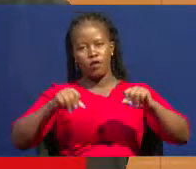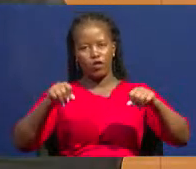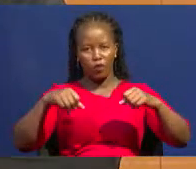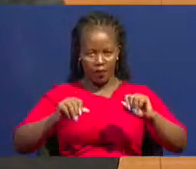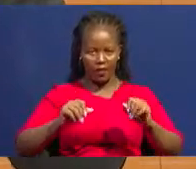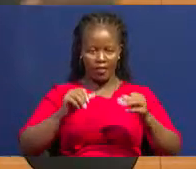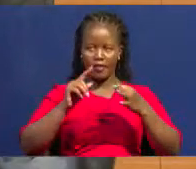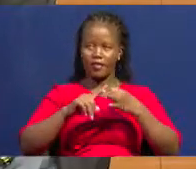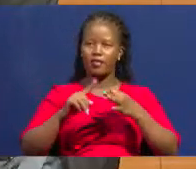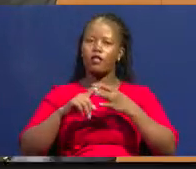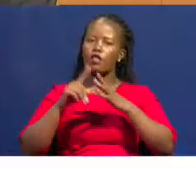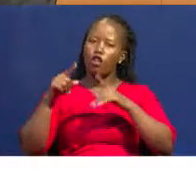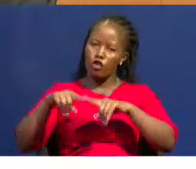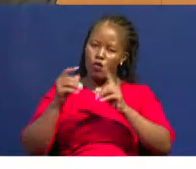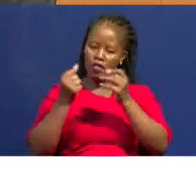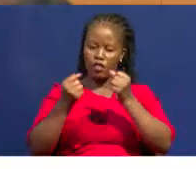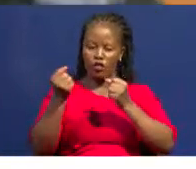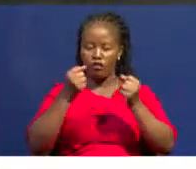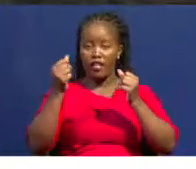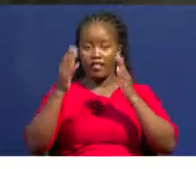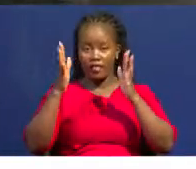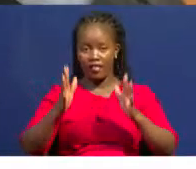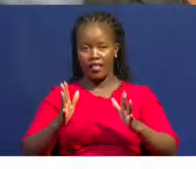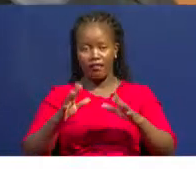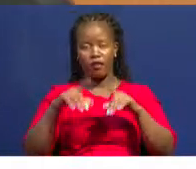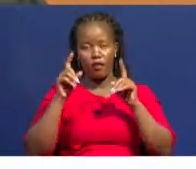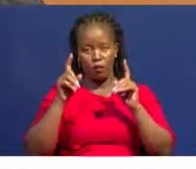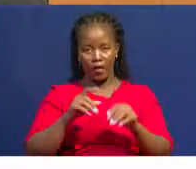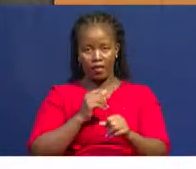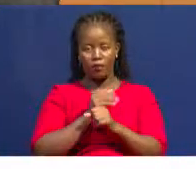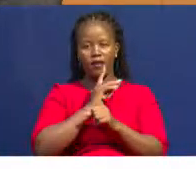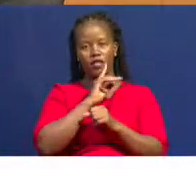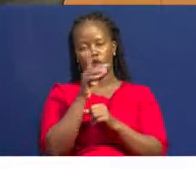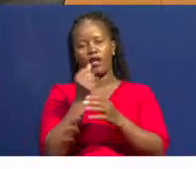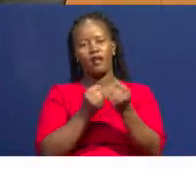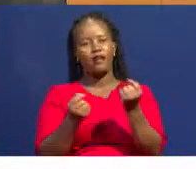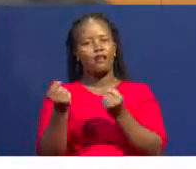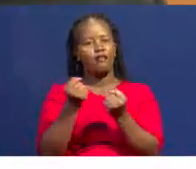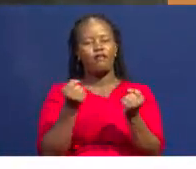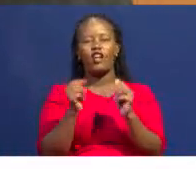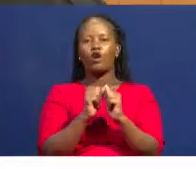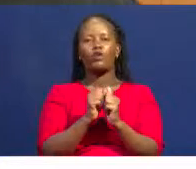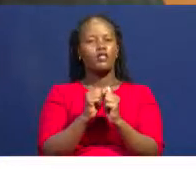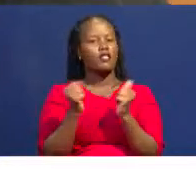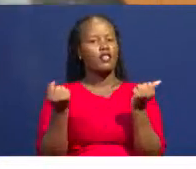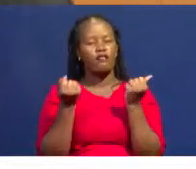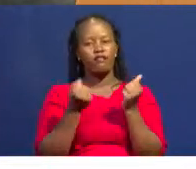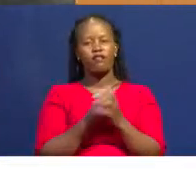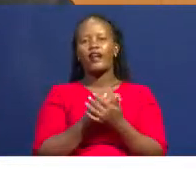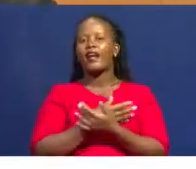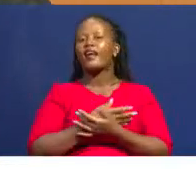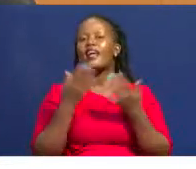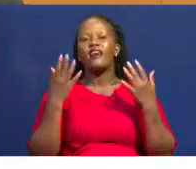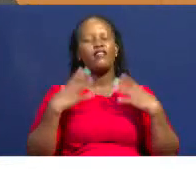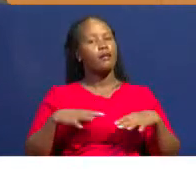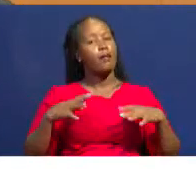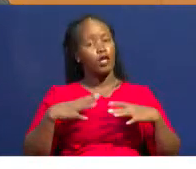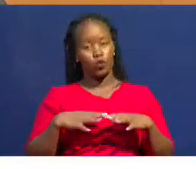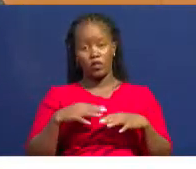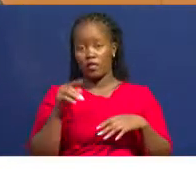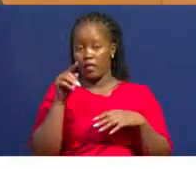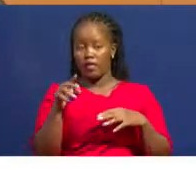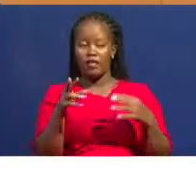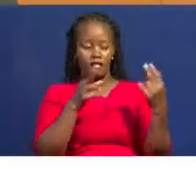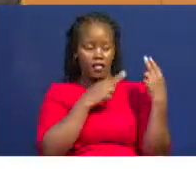yourself driving that personal vehicle. You must make sure that your vehicle is safe to be on the road. Everybody, this is a responsibility